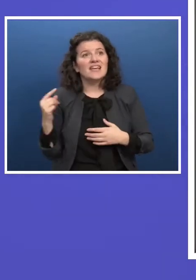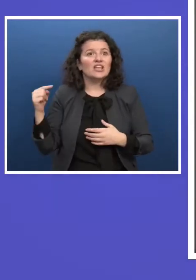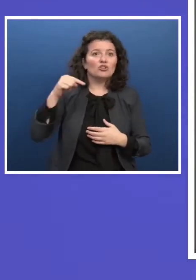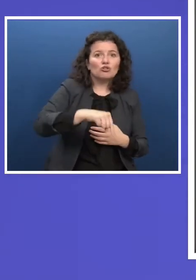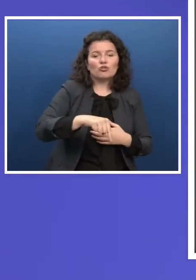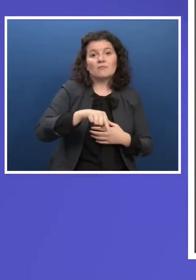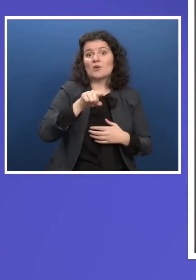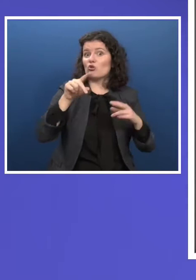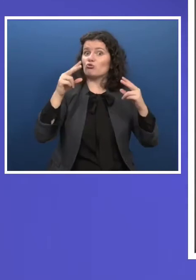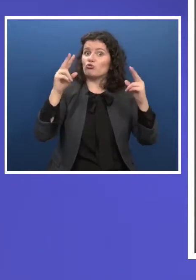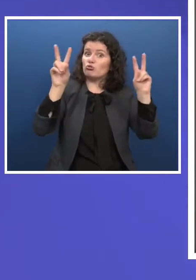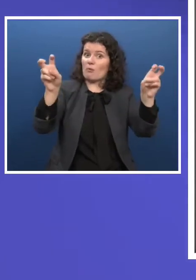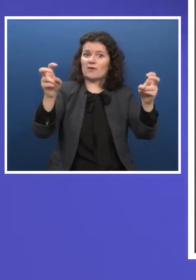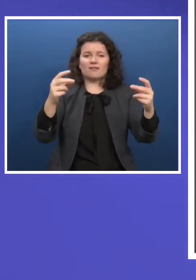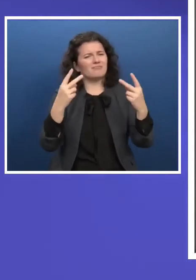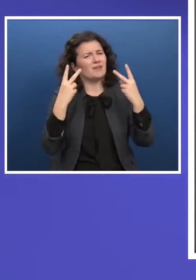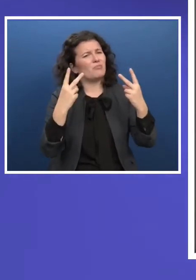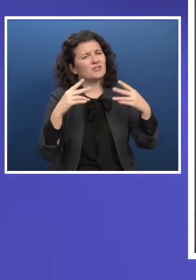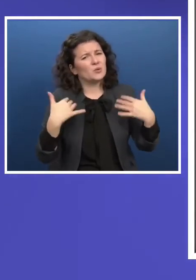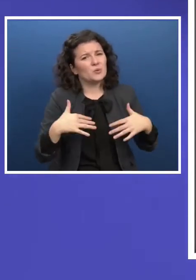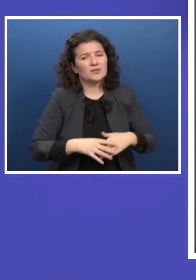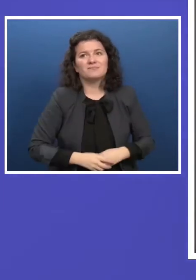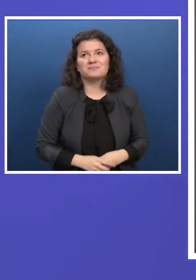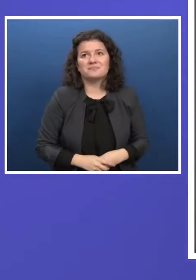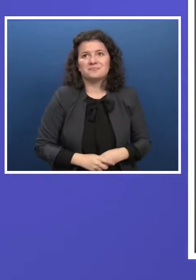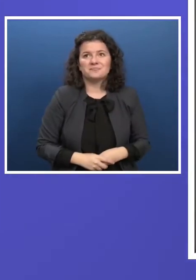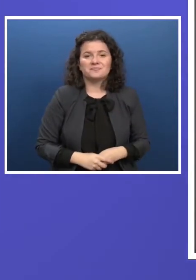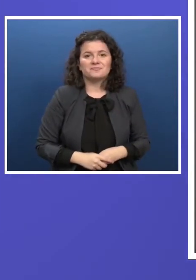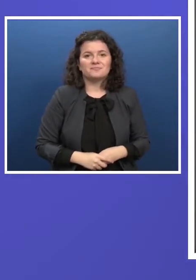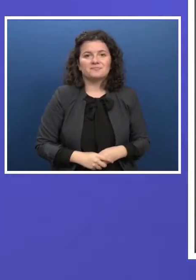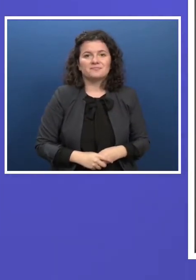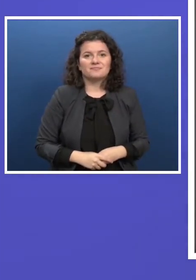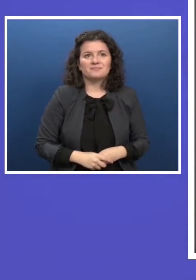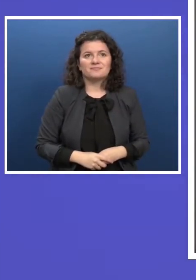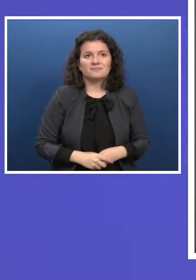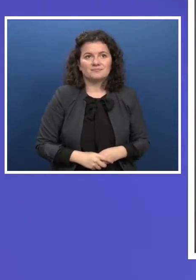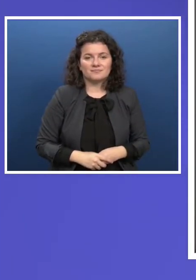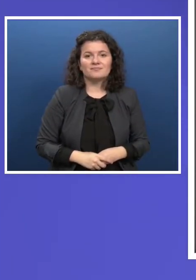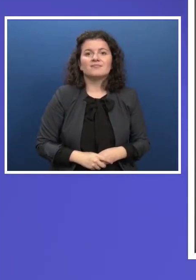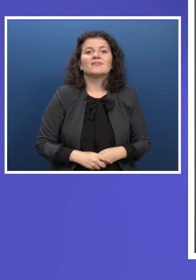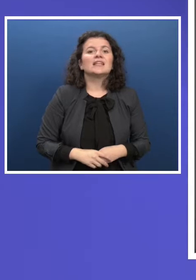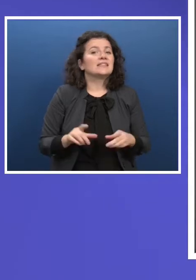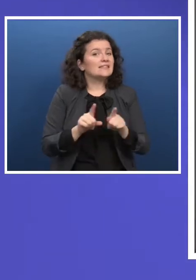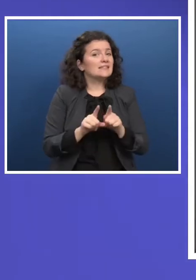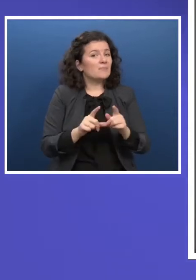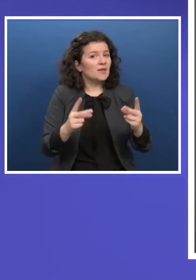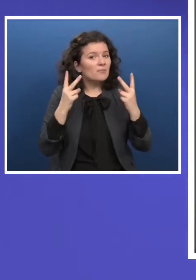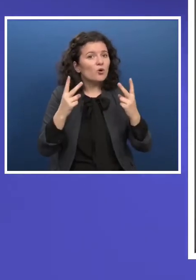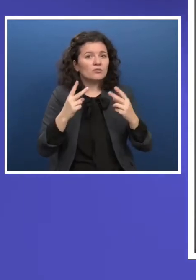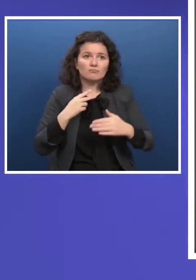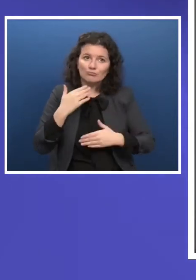we are having here now, but also that you keep going on actively to have